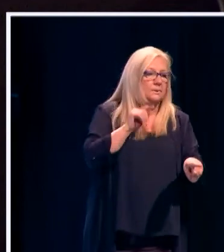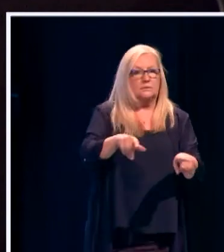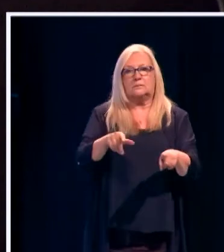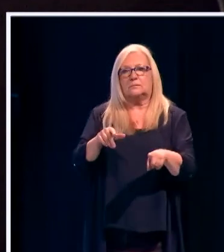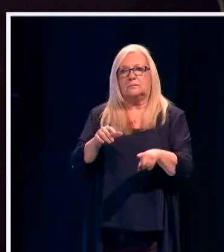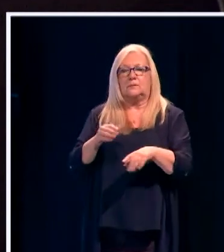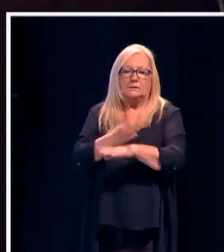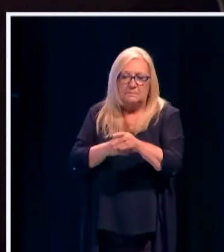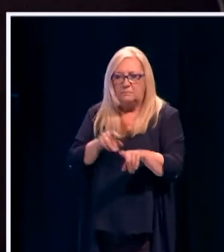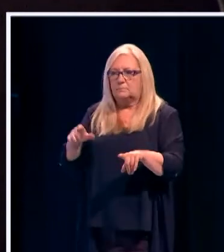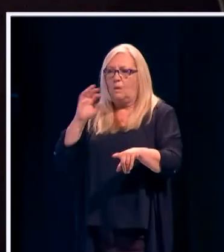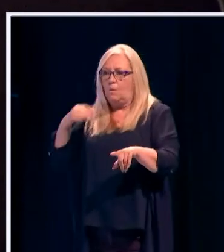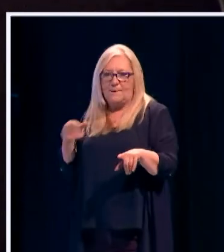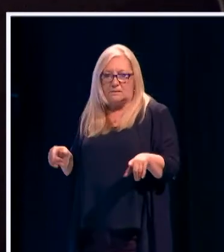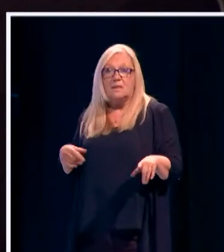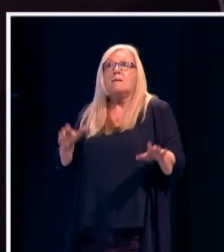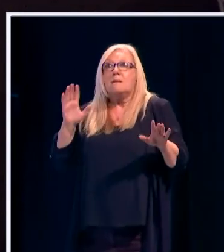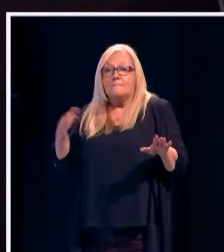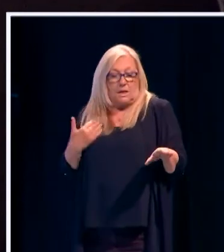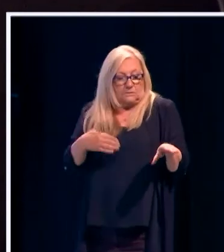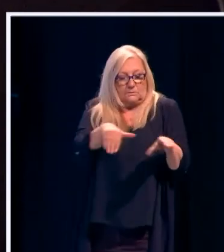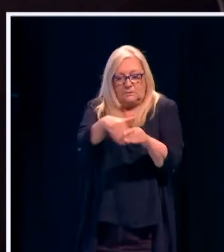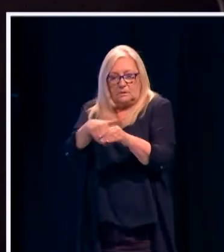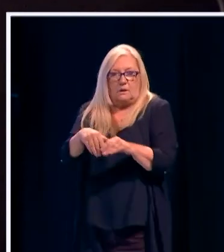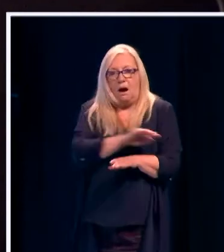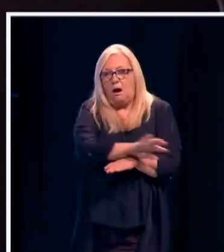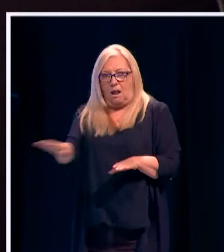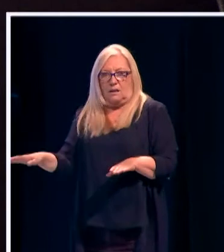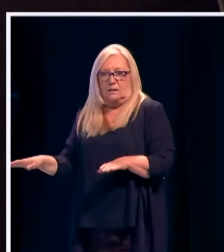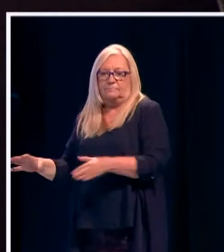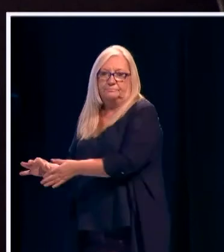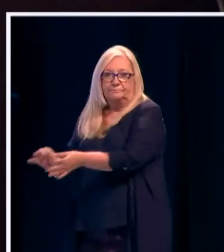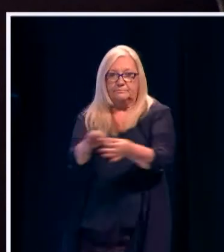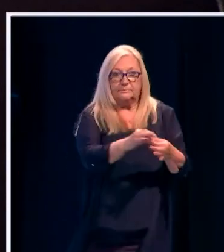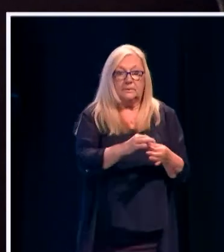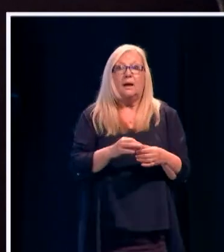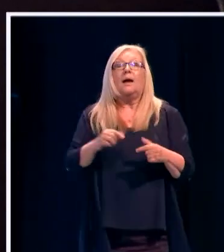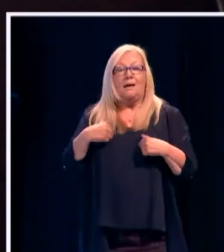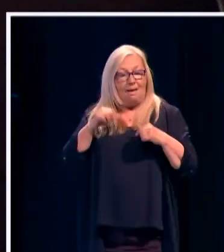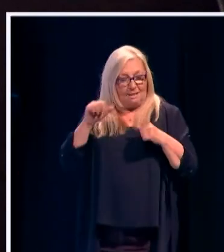we see that there are areas where we can equally contribute